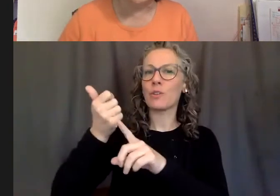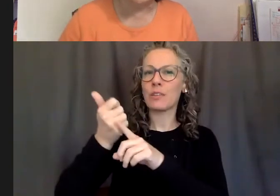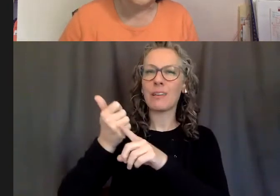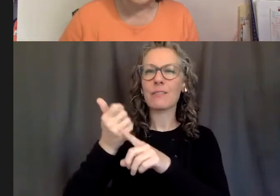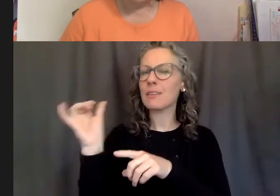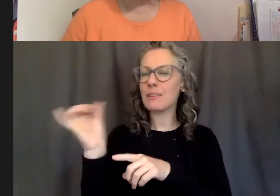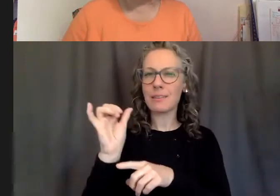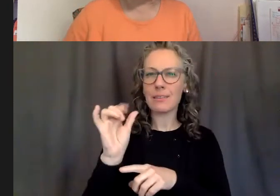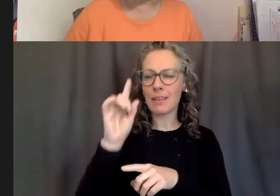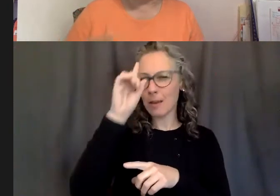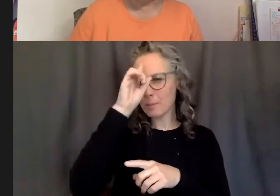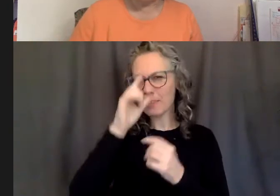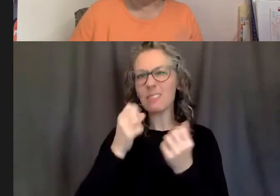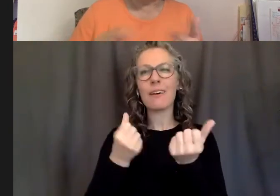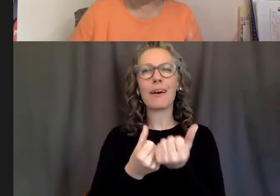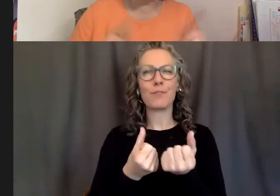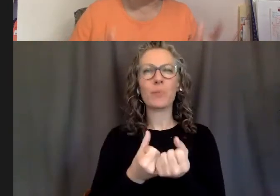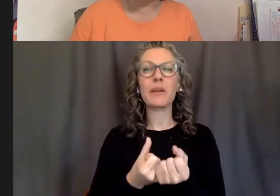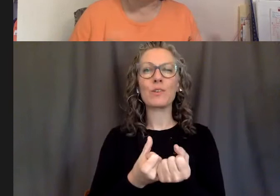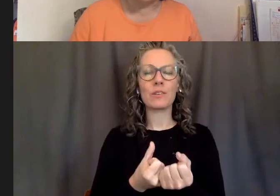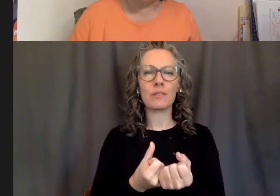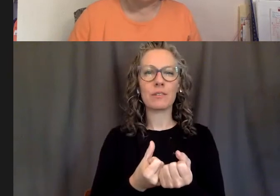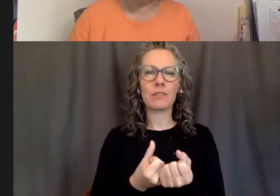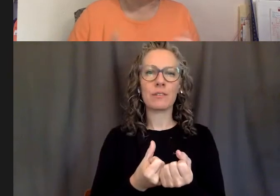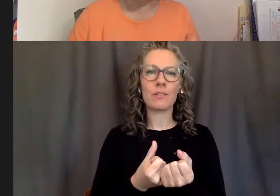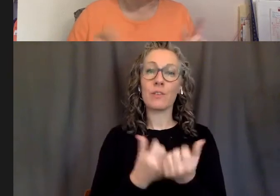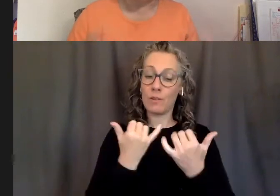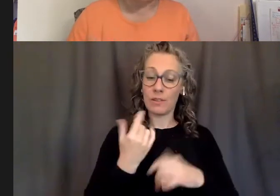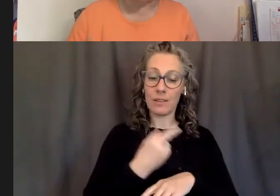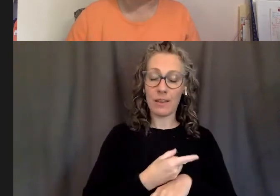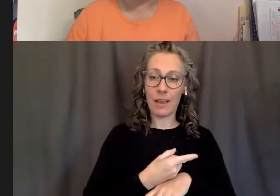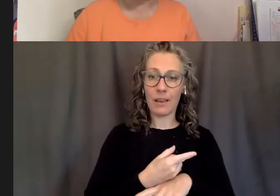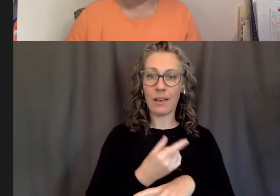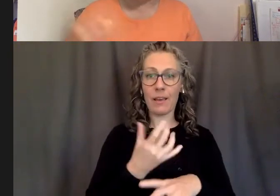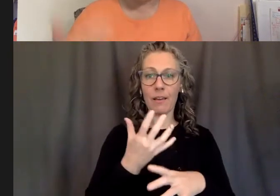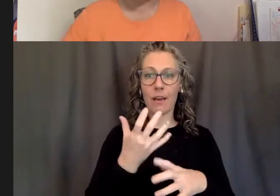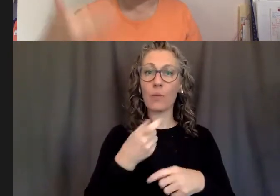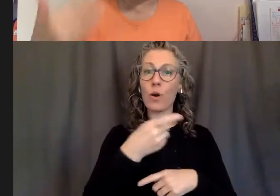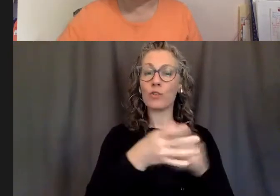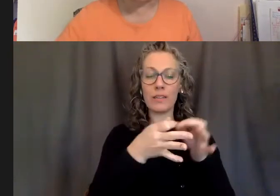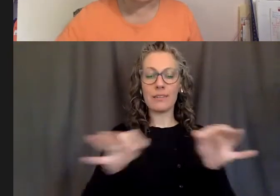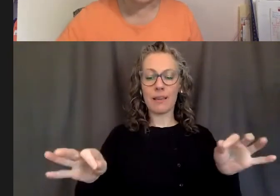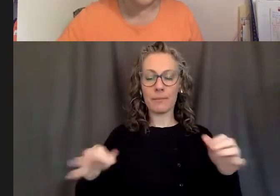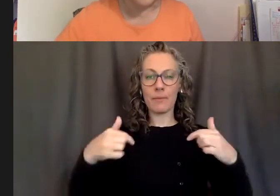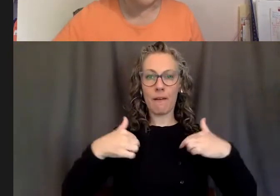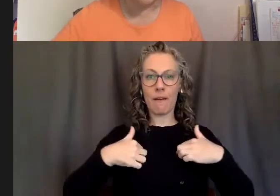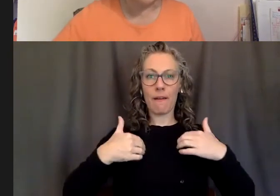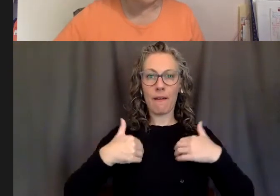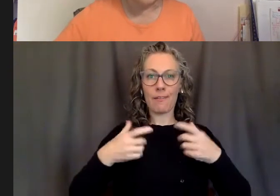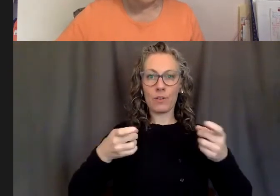affirmation. So today, I want you to walk away by saying the affirmation, I have control of my